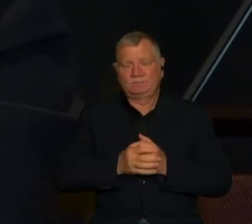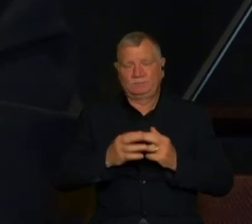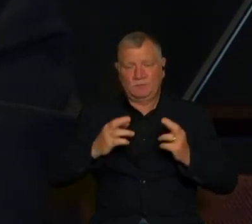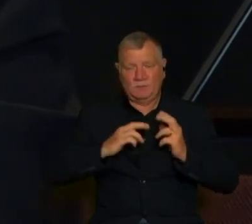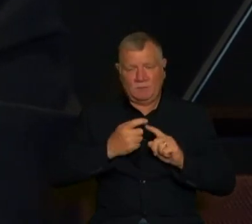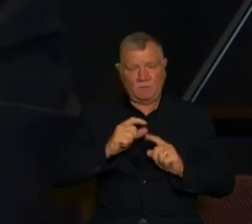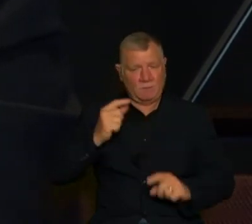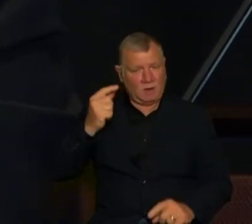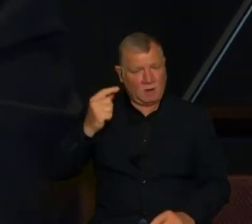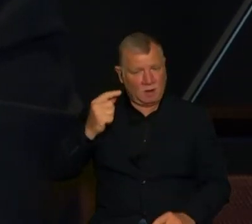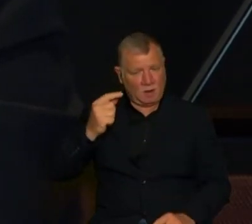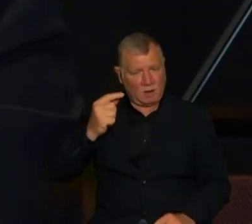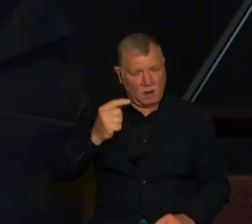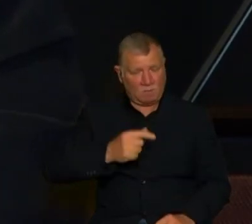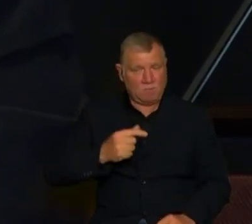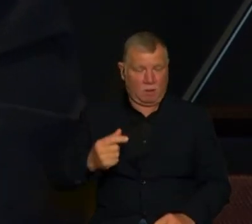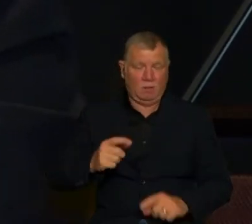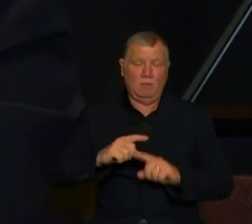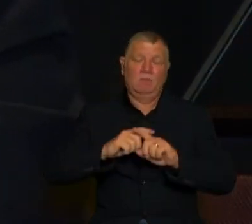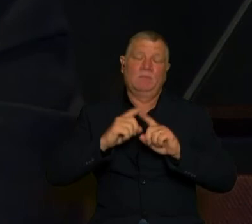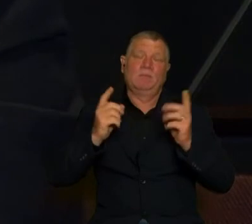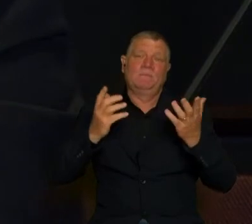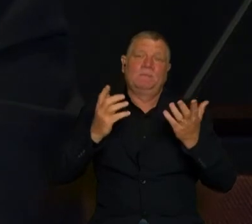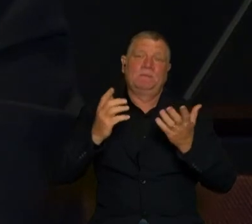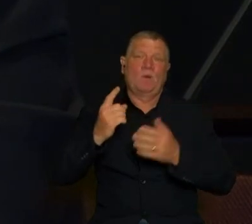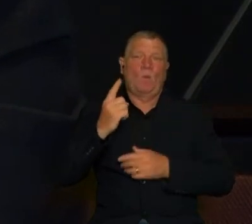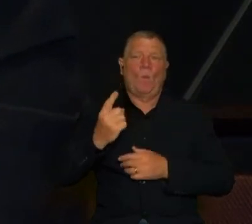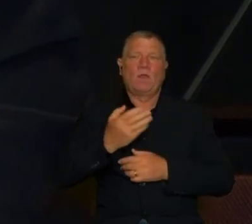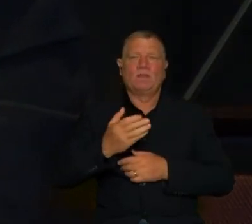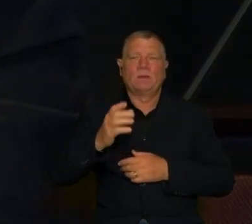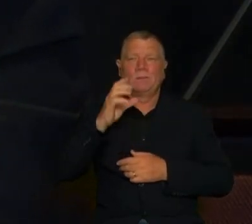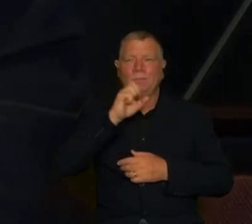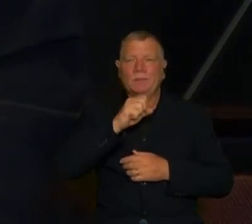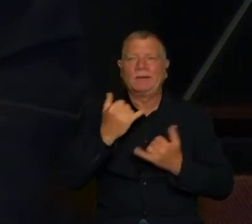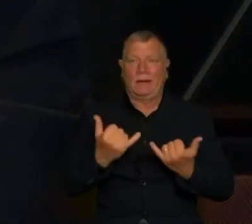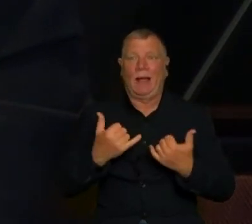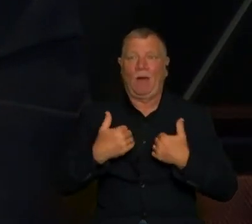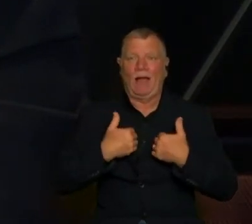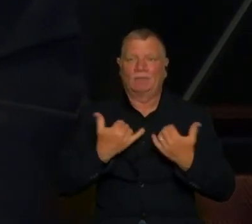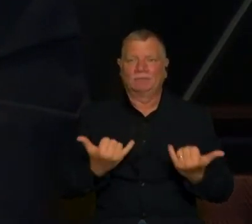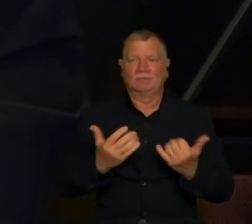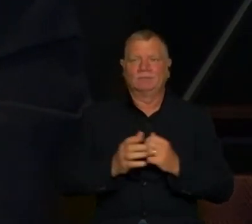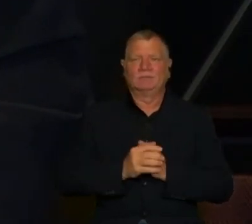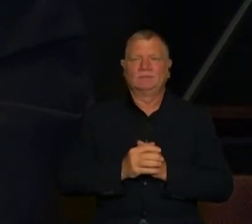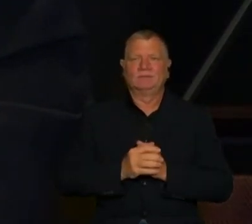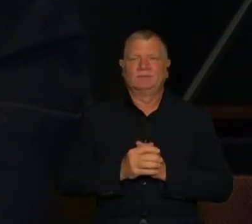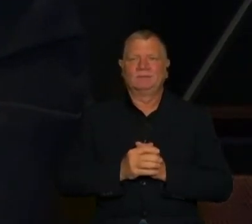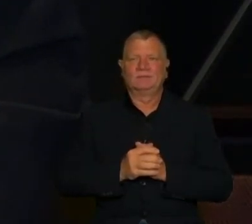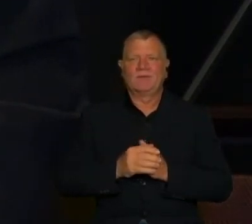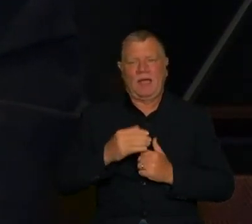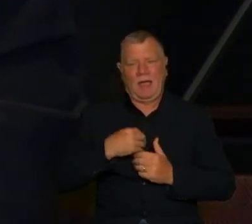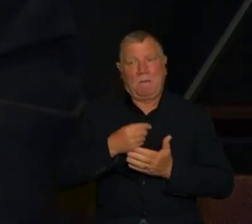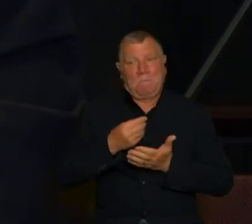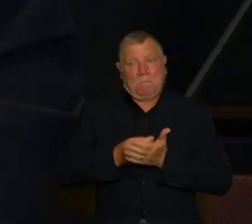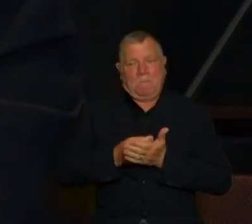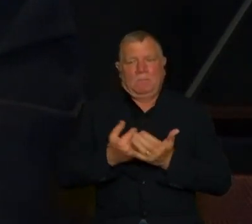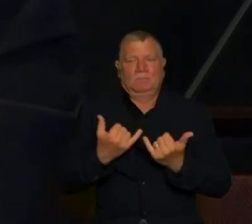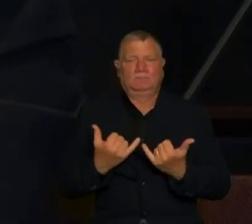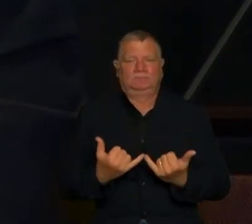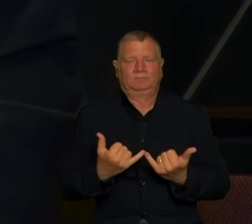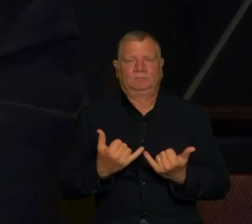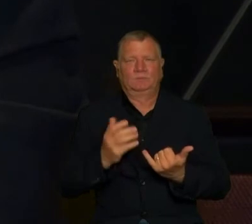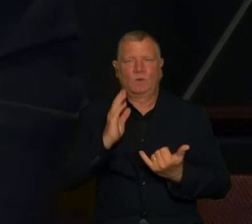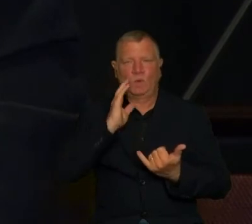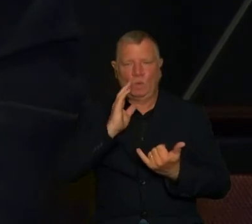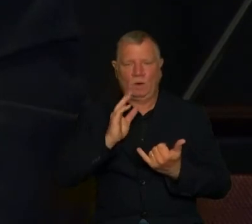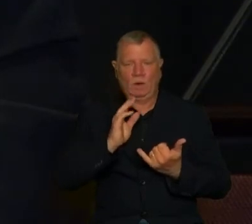retired from the government. But the one piece that was missing that now we have is we have a fund that will